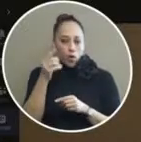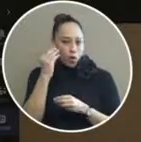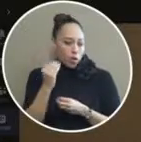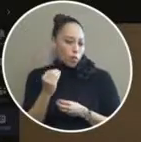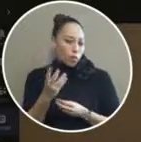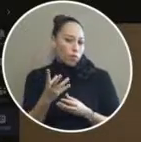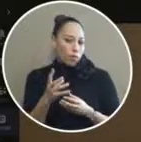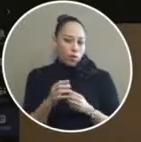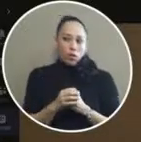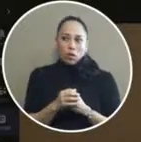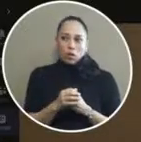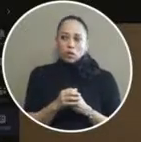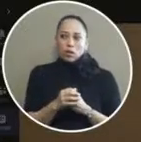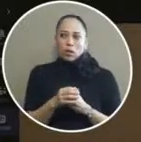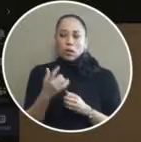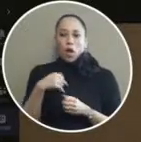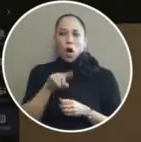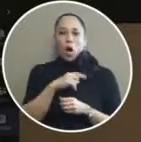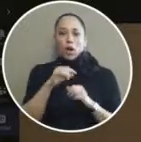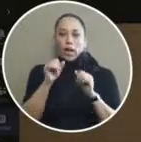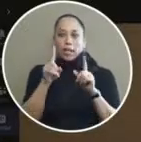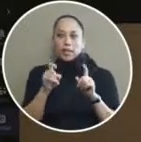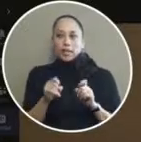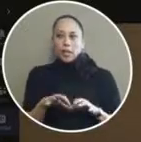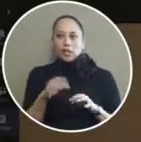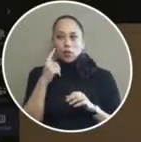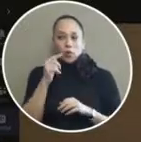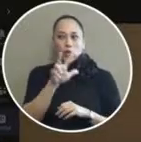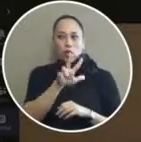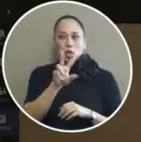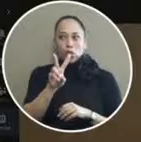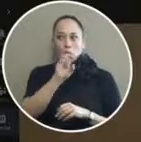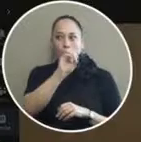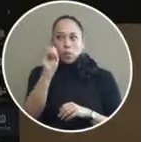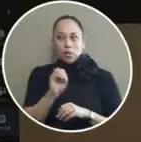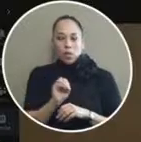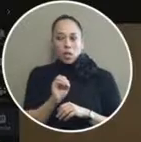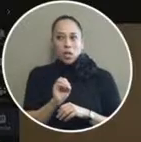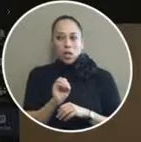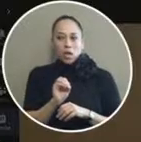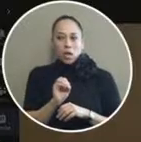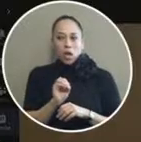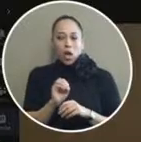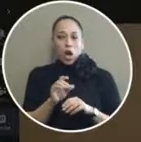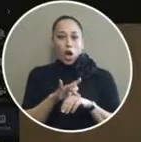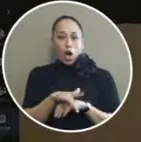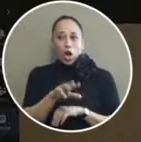we increased our testing capacity by 32%. From